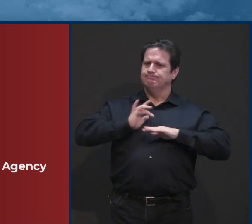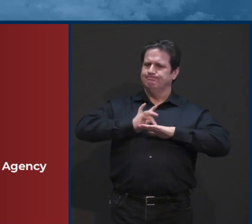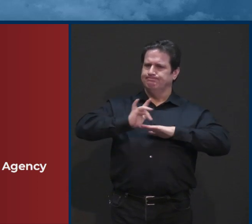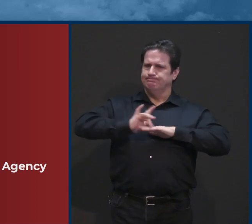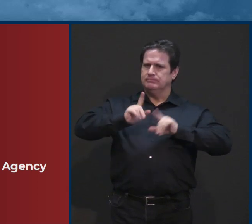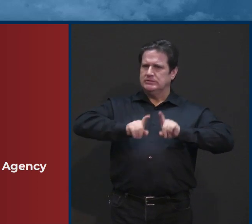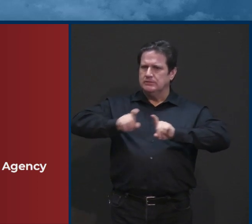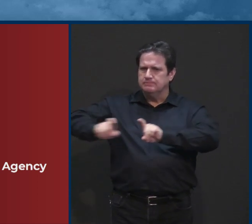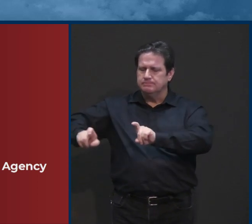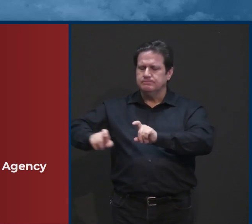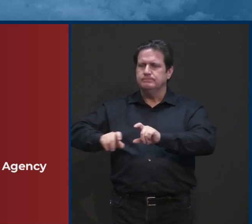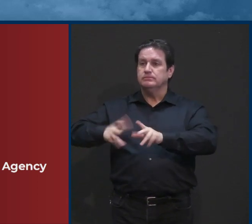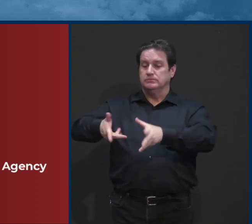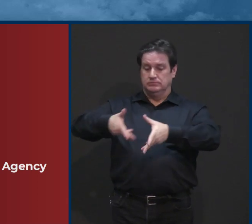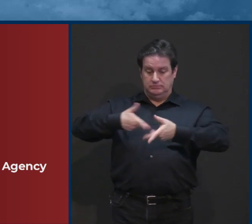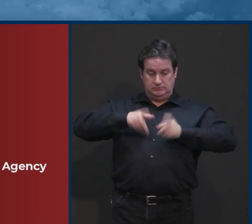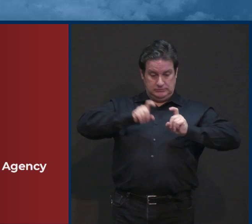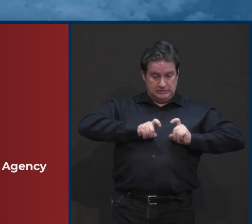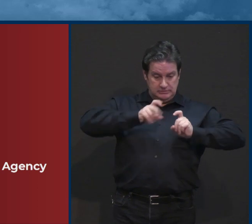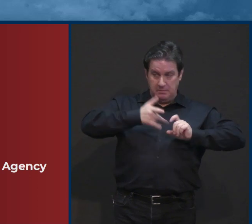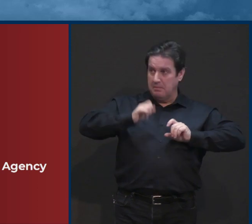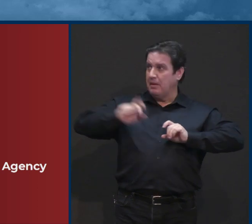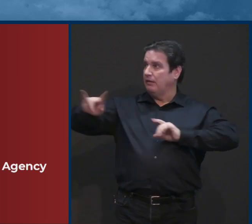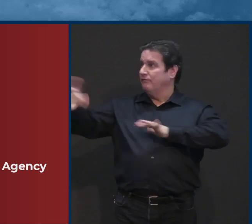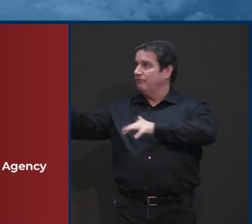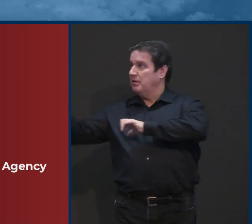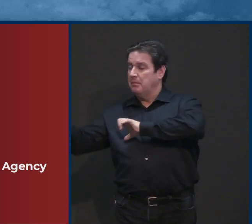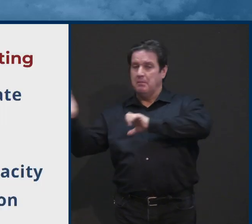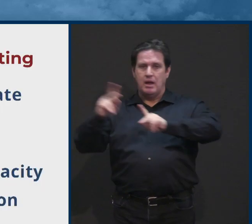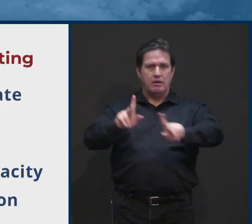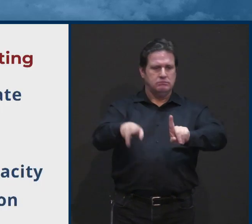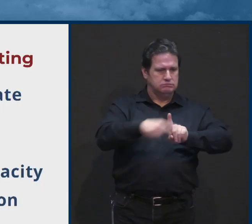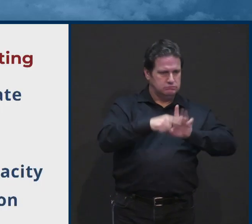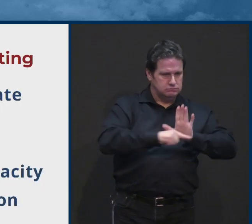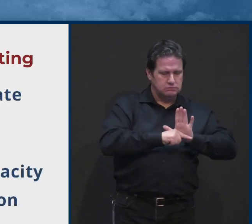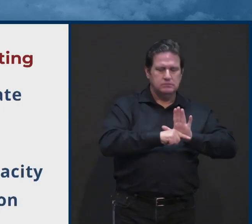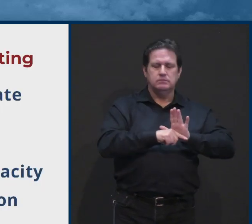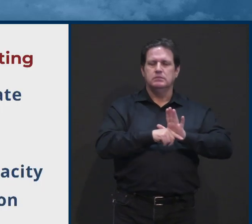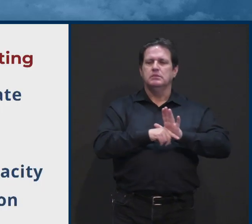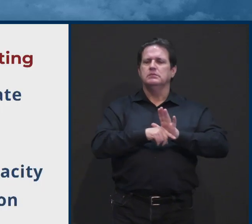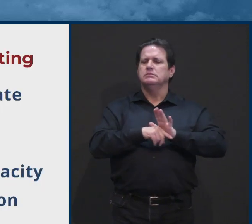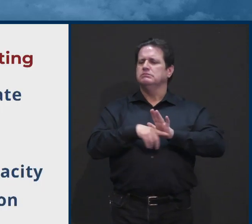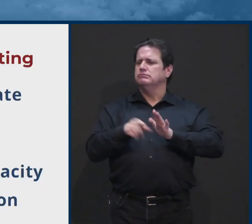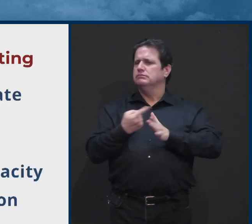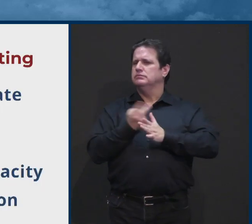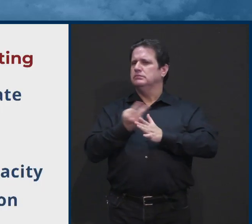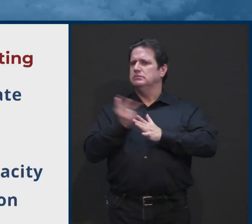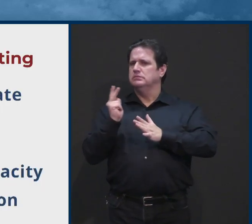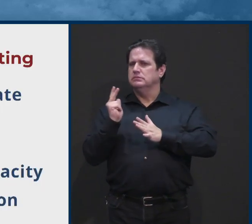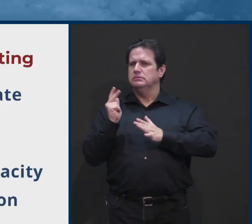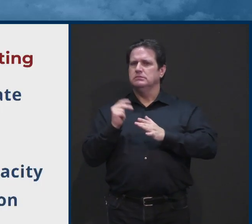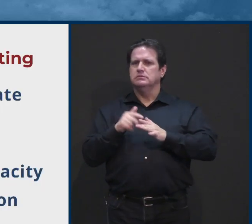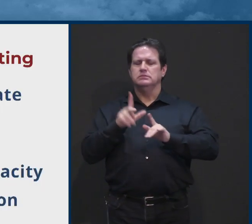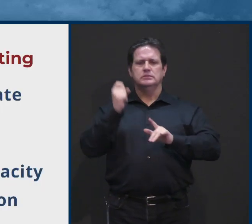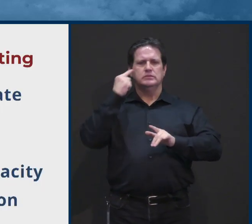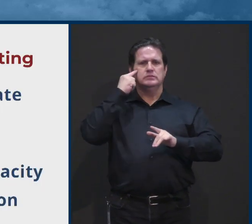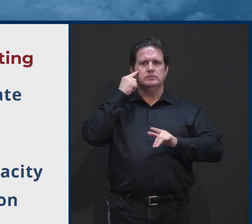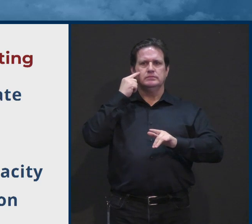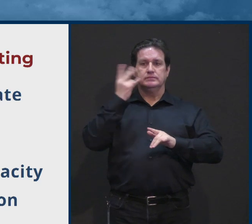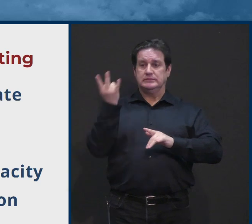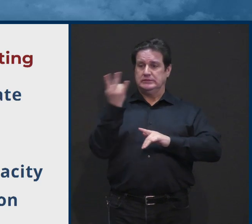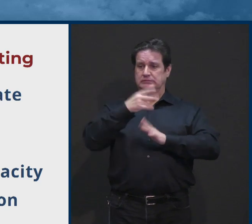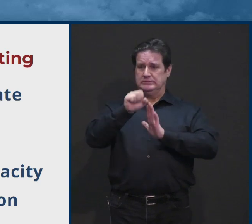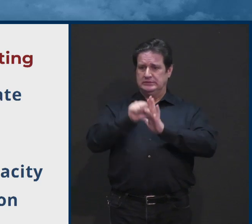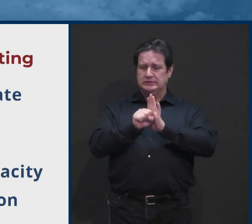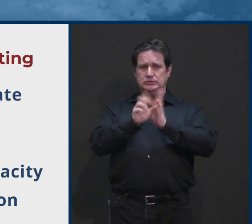tests as quickly as possible going into the holiday week. So this really started a few weeks ago when the governors of the 7 states put